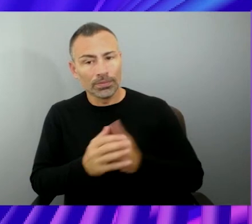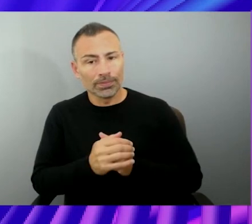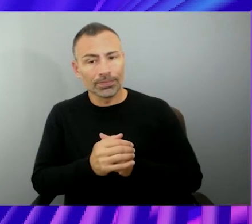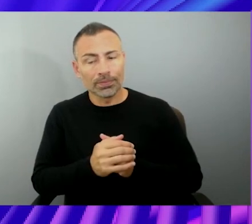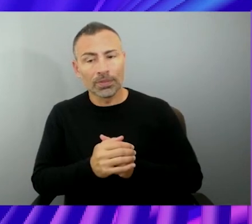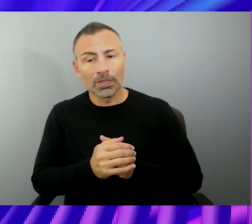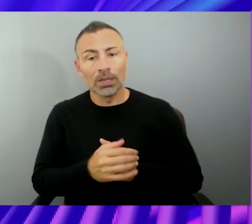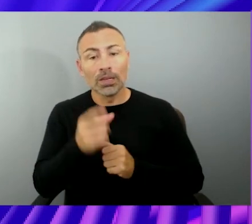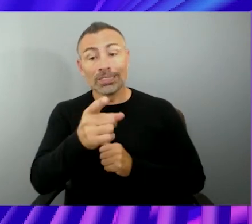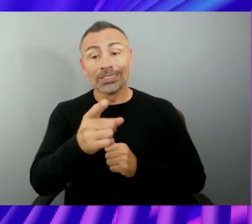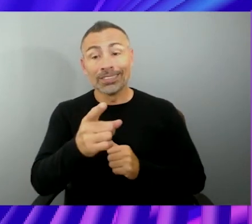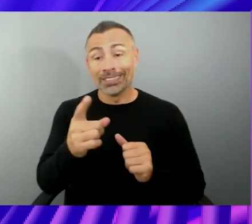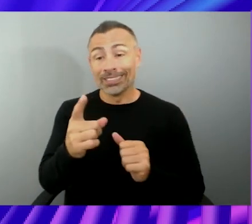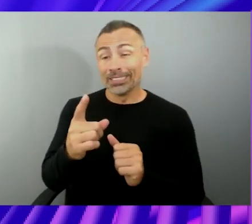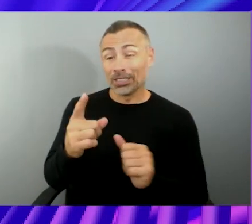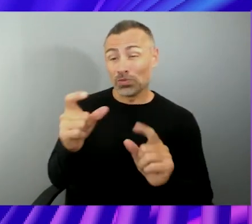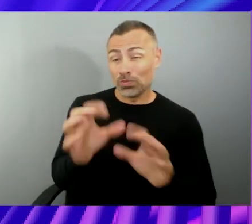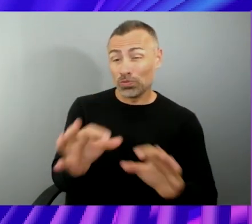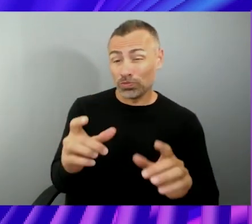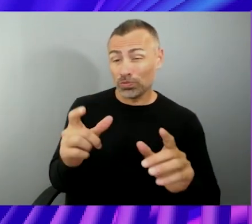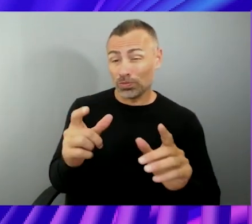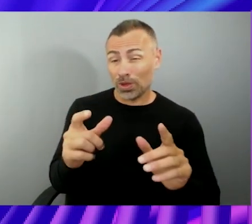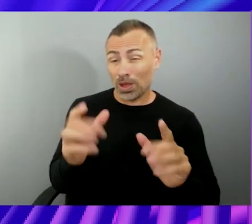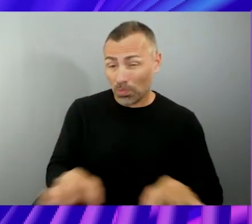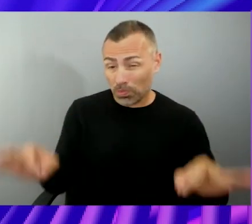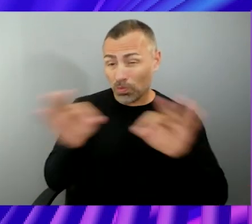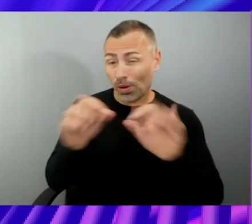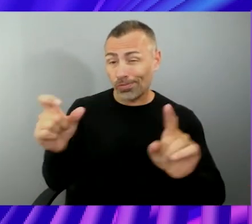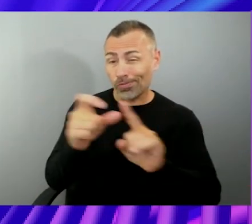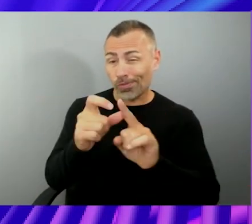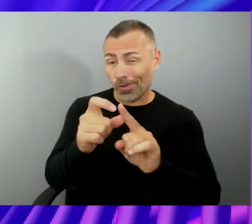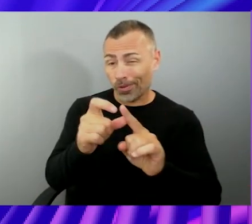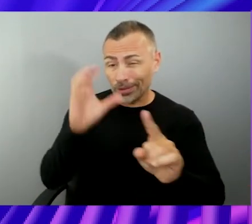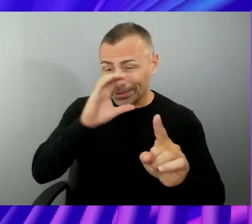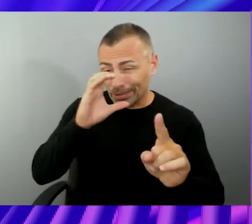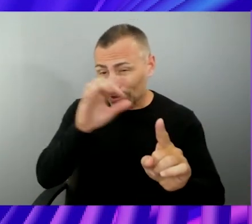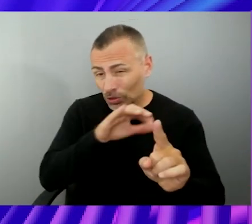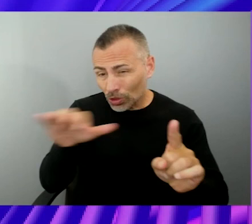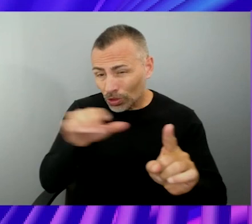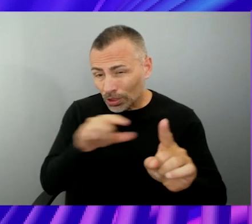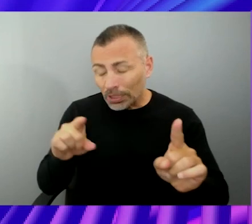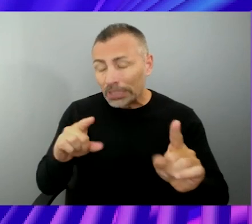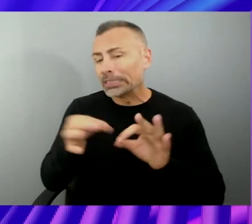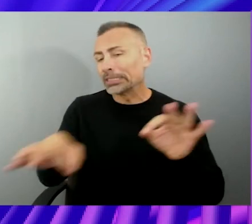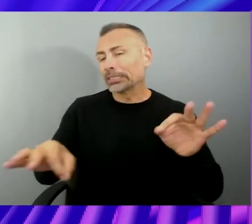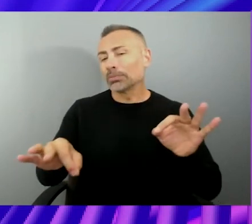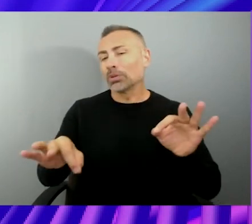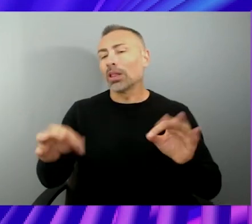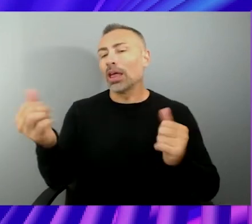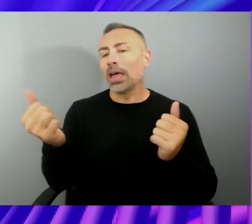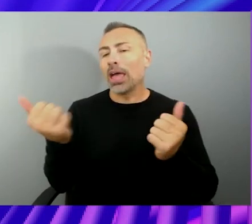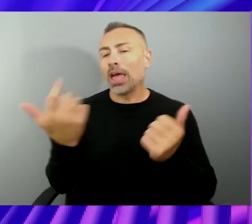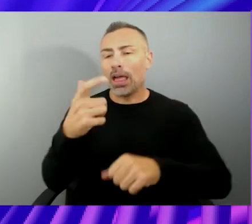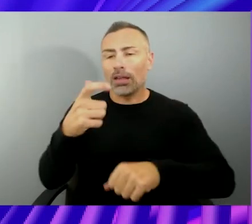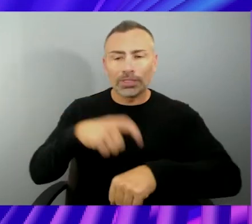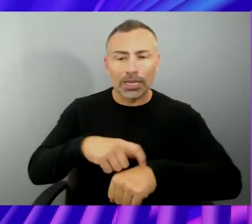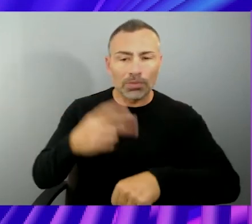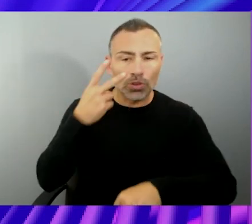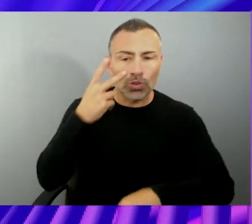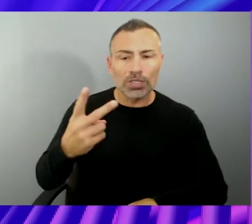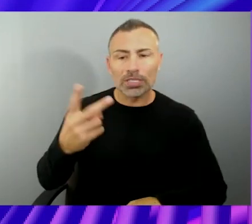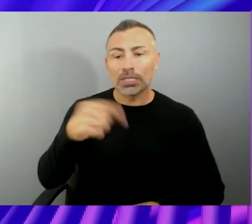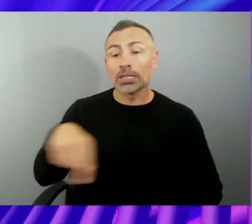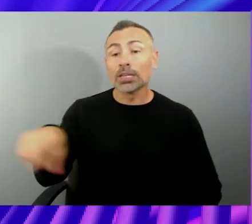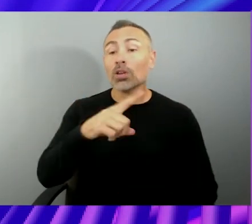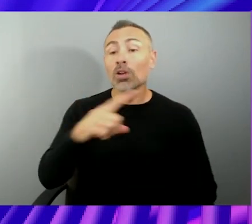here's a keyword search, really simple, select everything from my S3 logs where the request is like soup. Yeah.